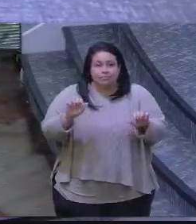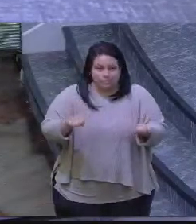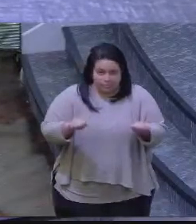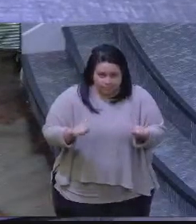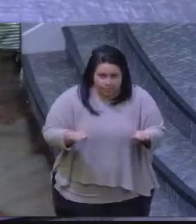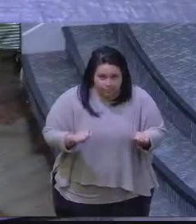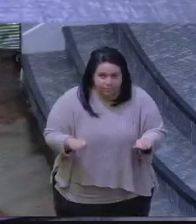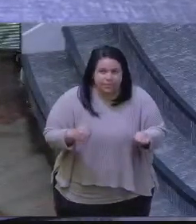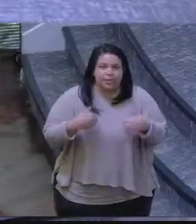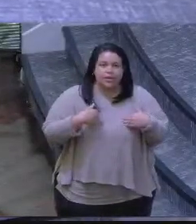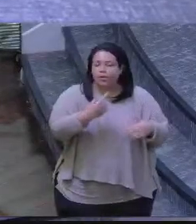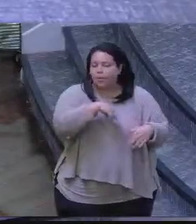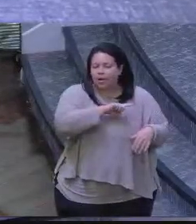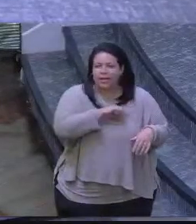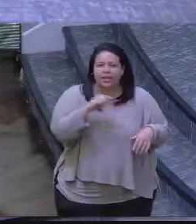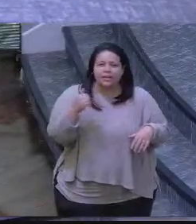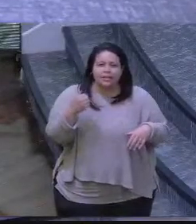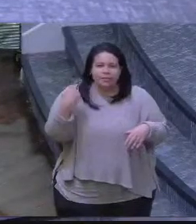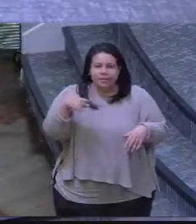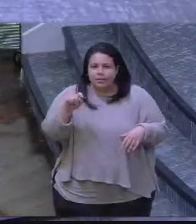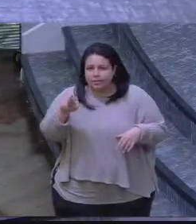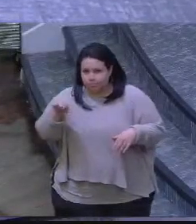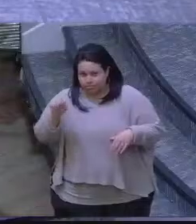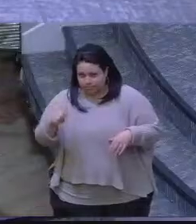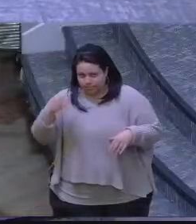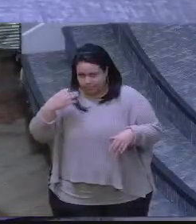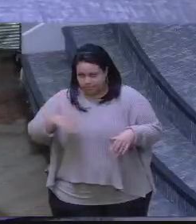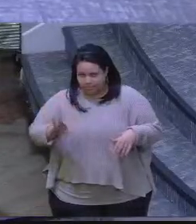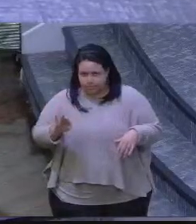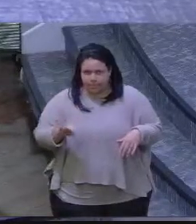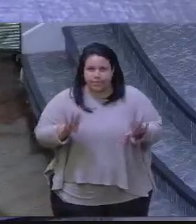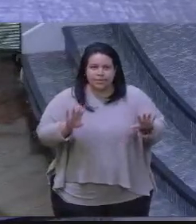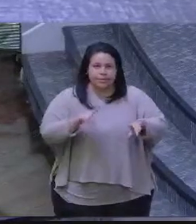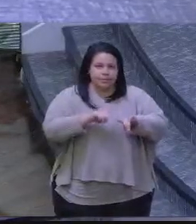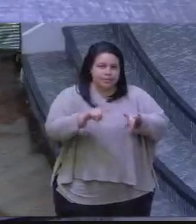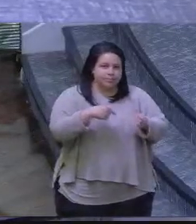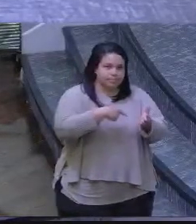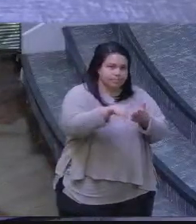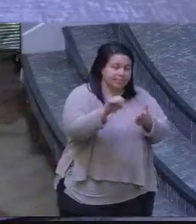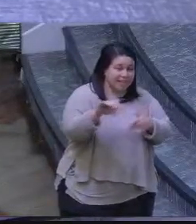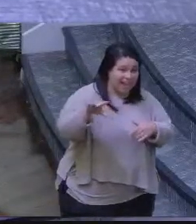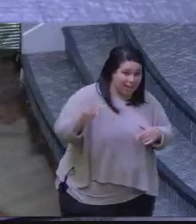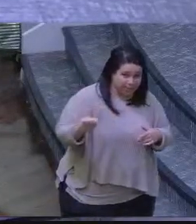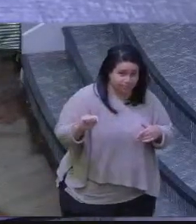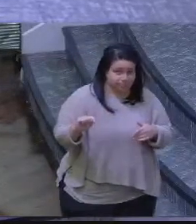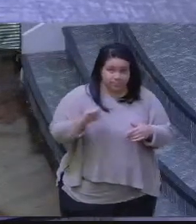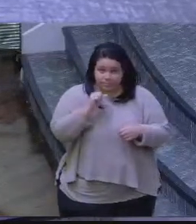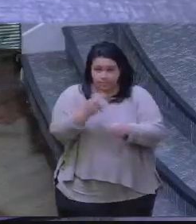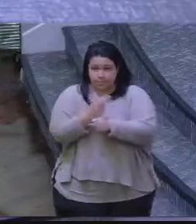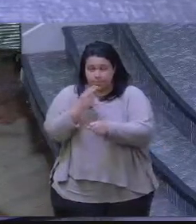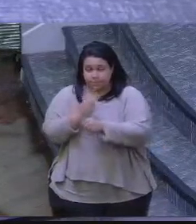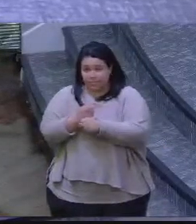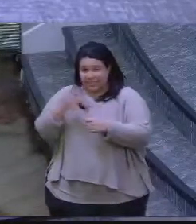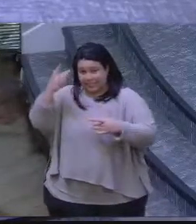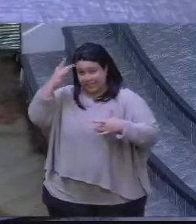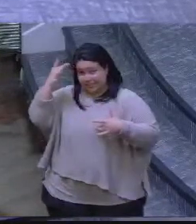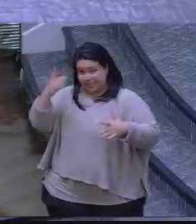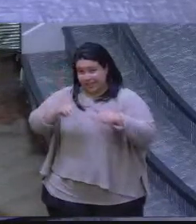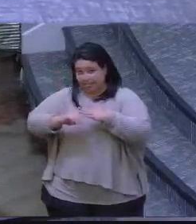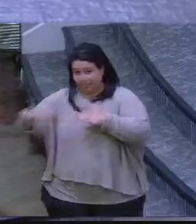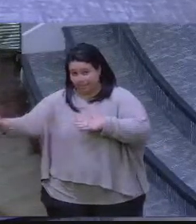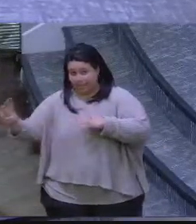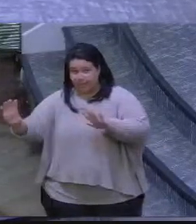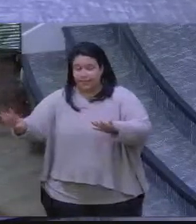the PSERS system. We issue a payout to them for any unused sick leave. We are